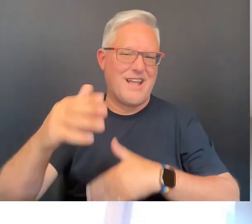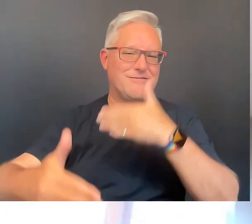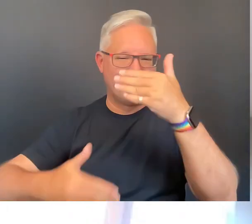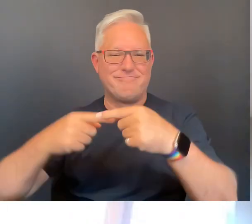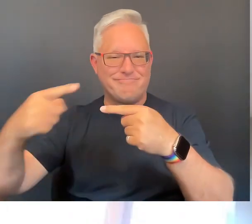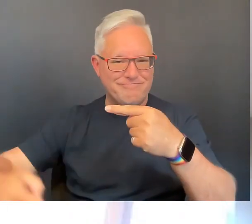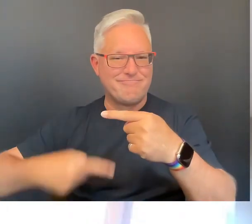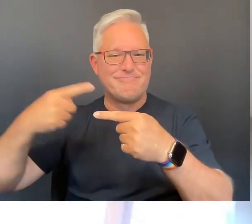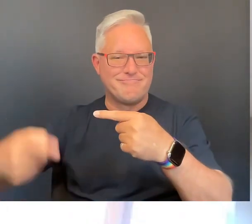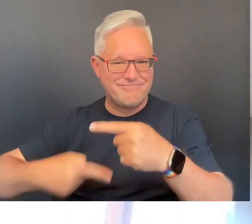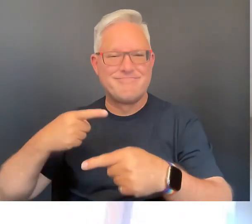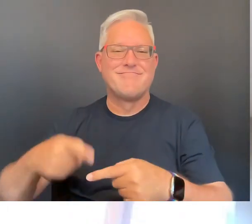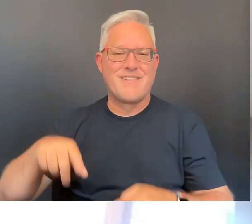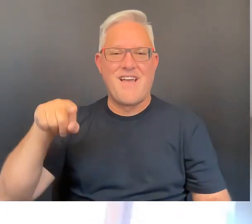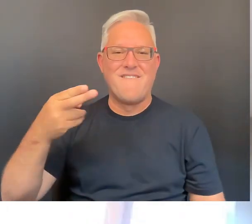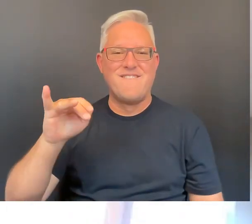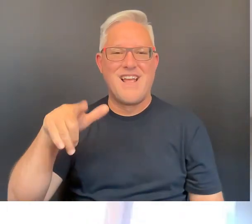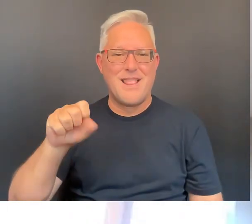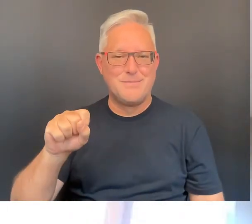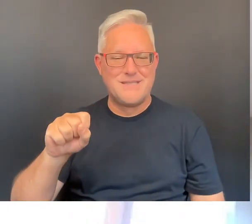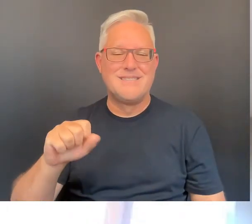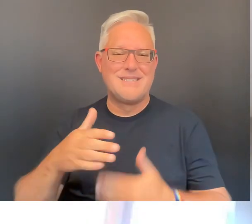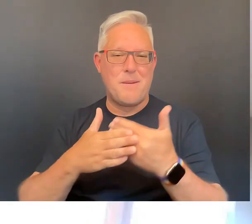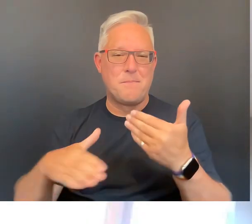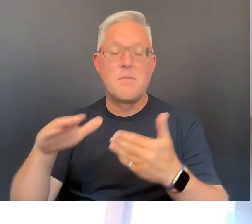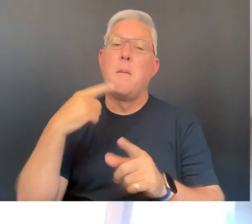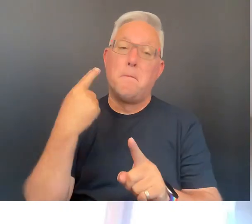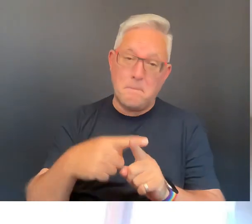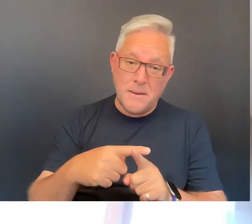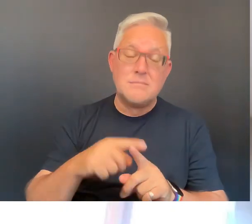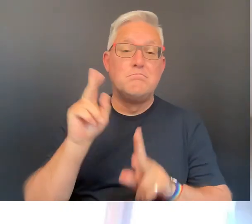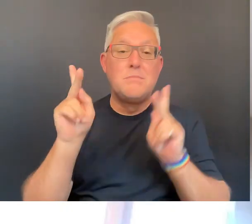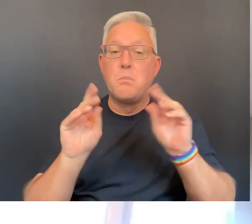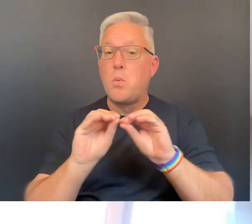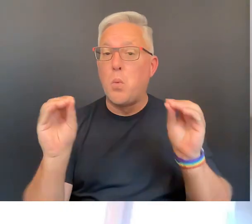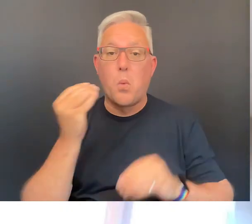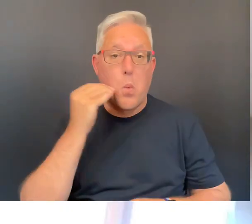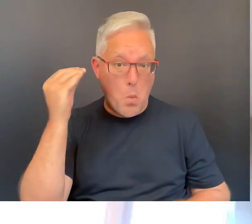neighborhood. So encampments also live here.